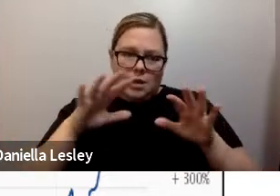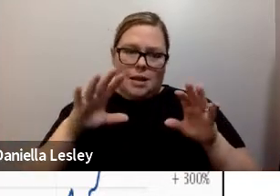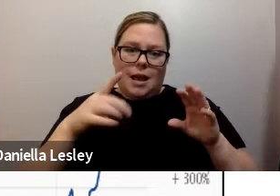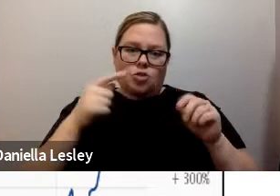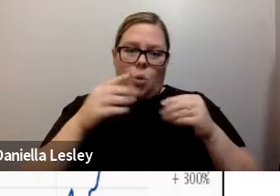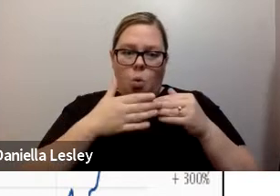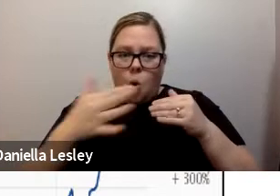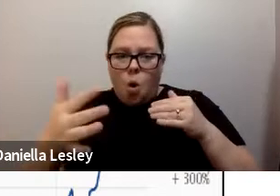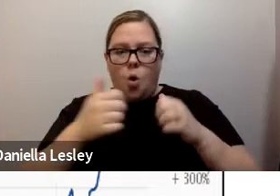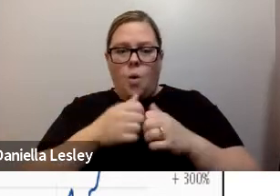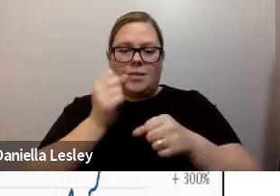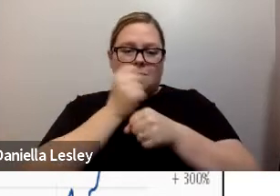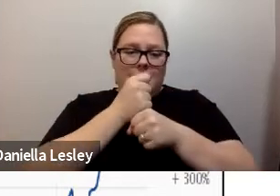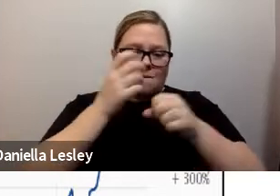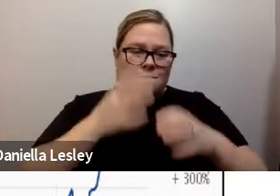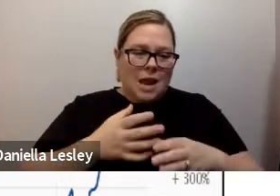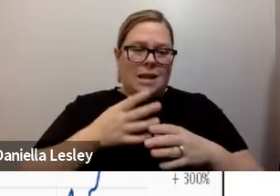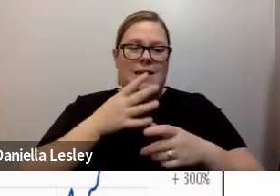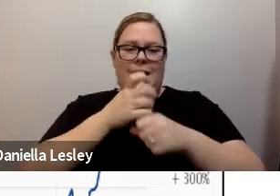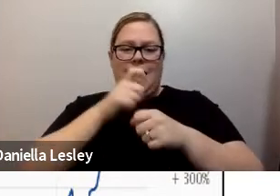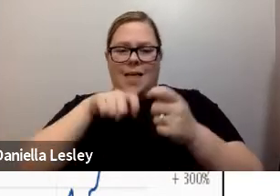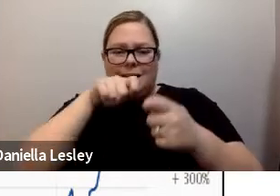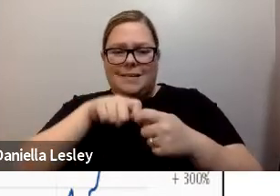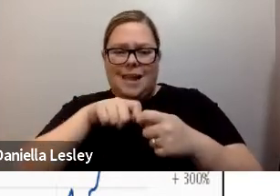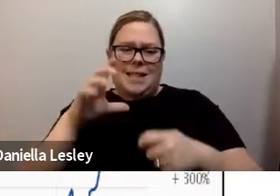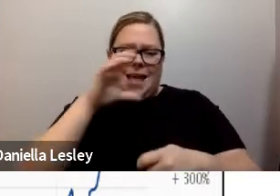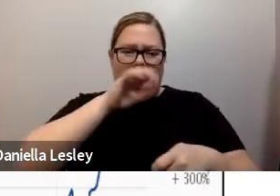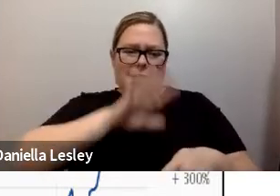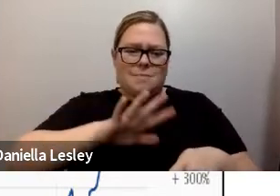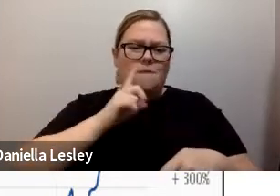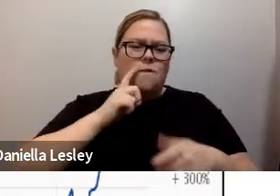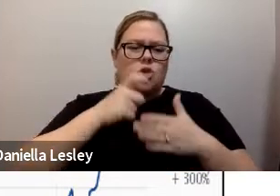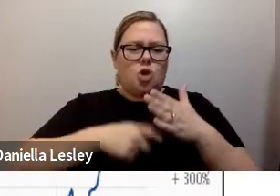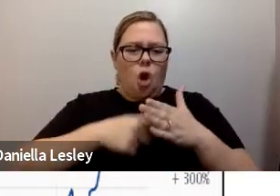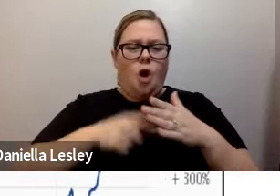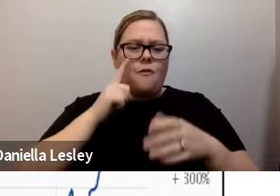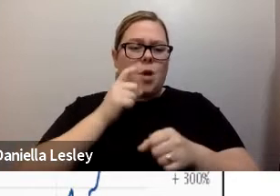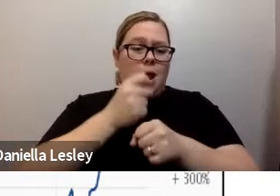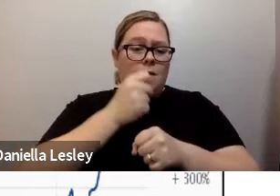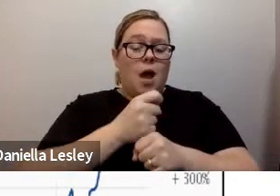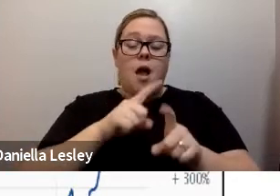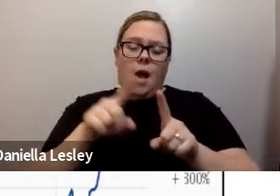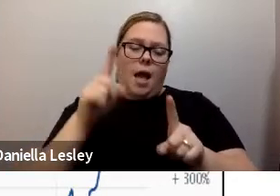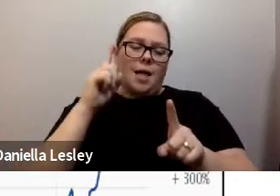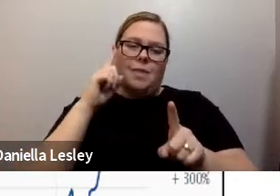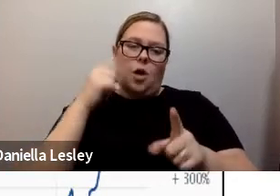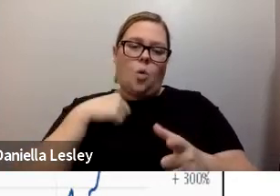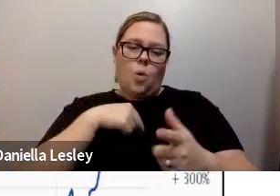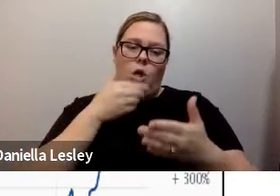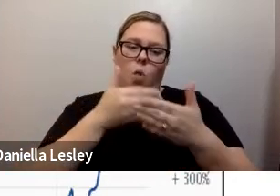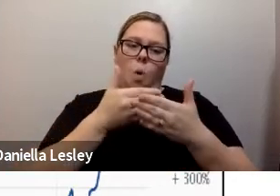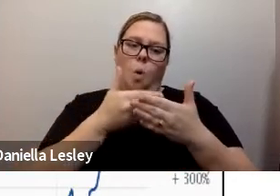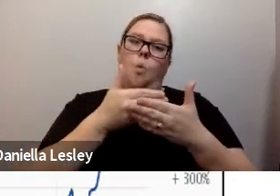with the manufacturer to get exact estimates on what the price to manufacture it is. But I think we're very, very close now